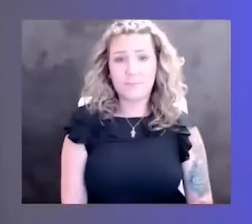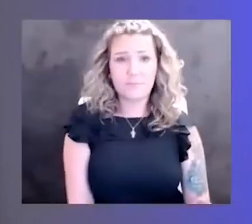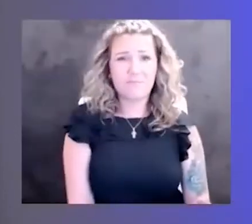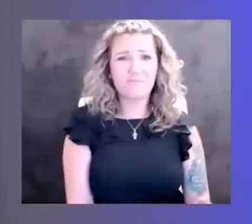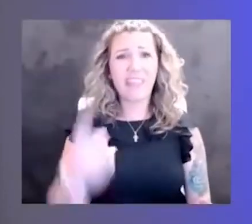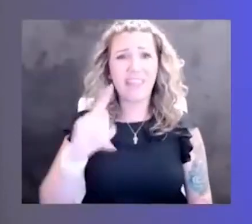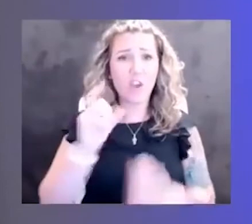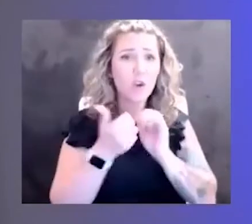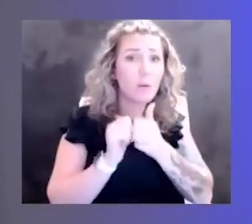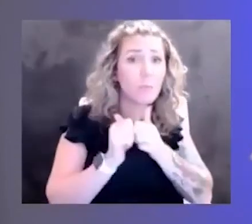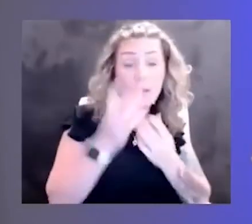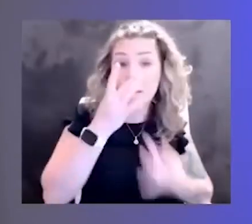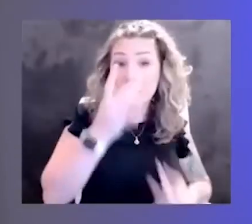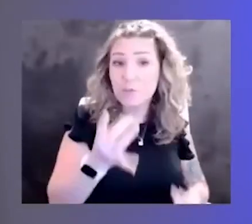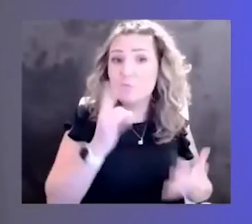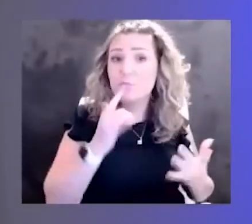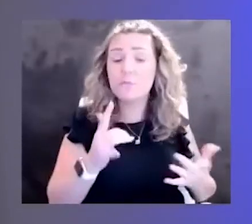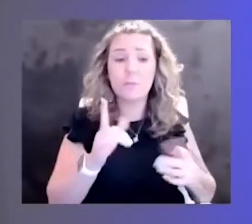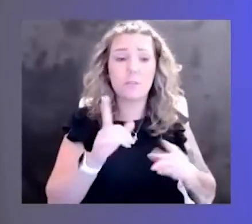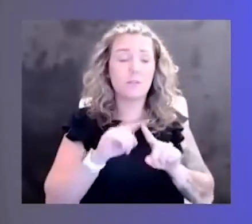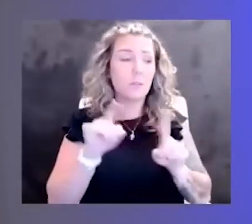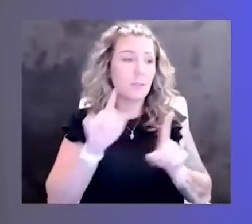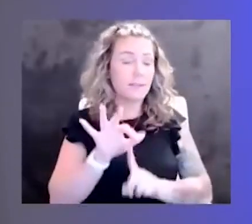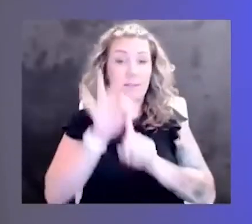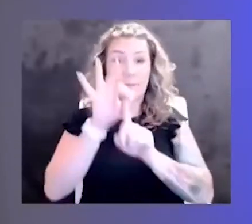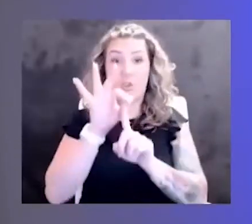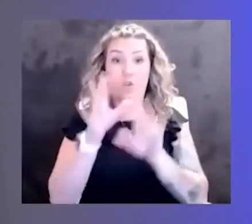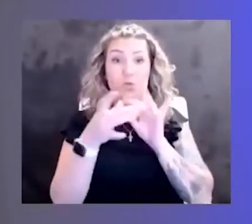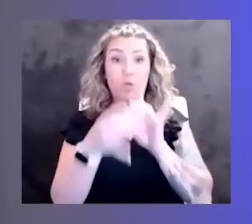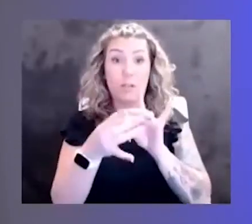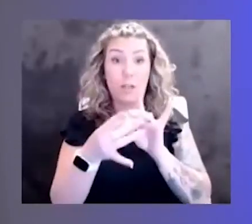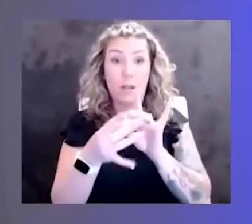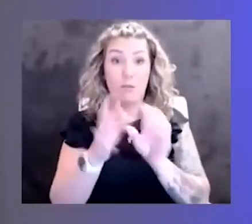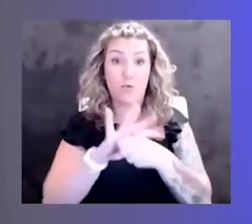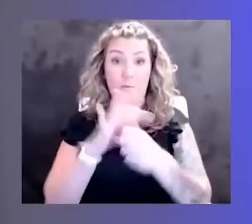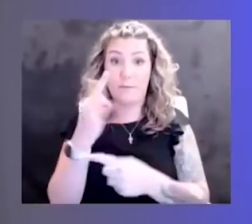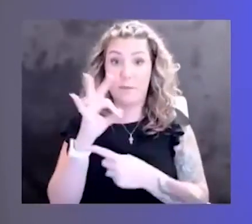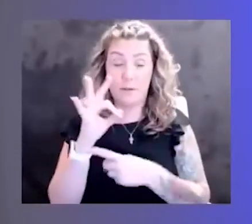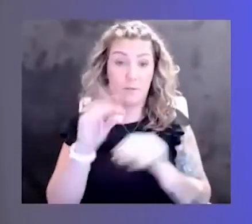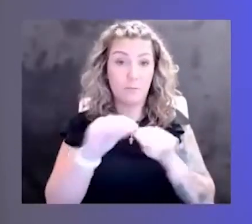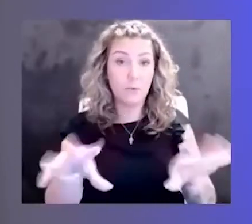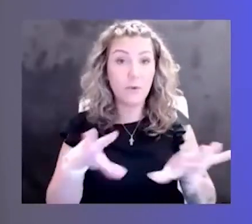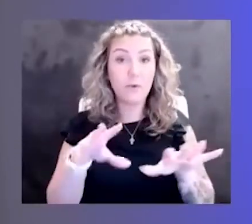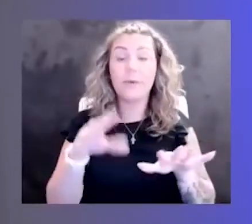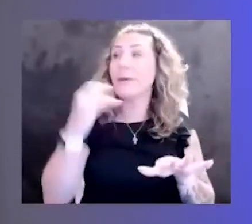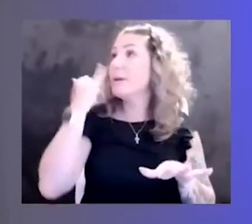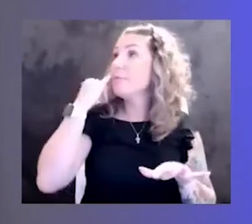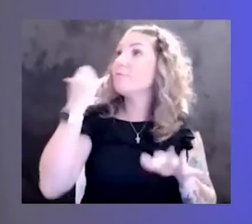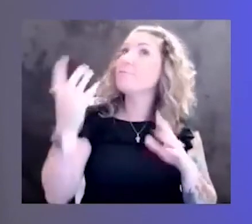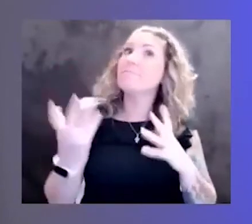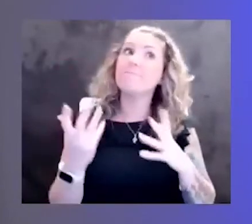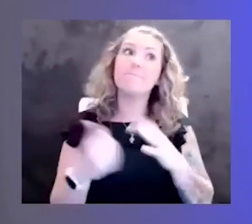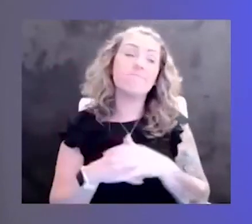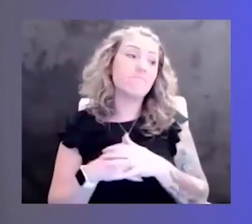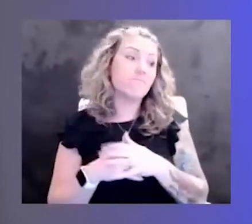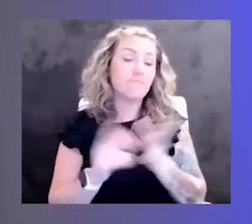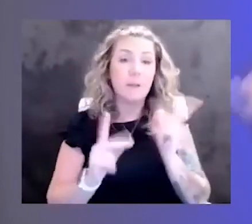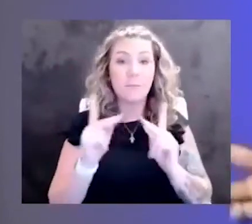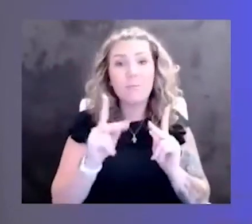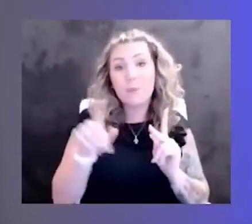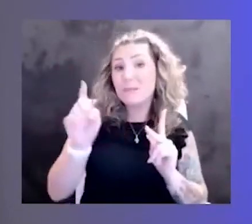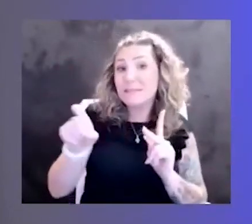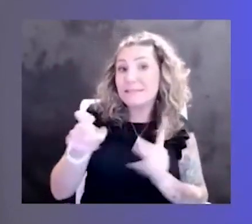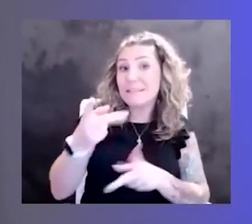but especially when it came to the pandemic, whether we were talking about people who were in need of care, people